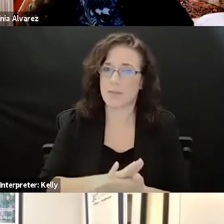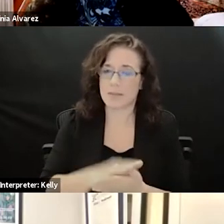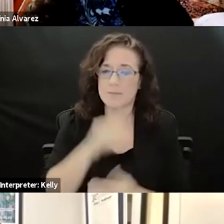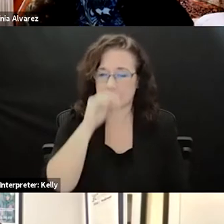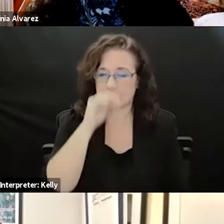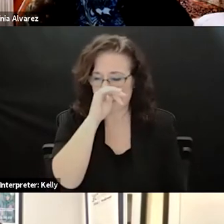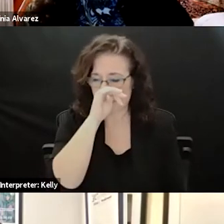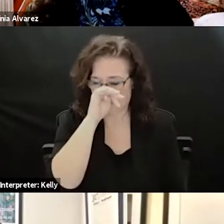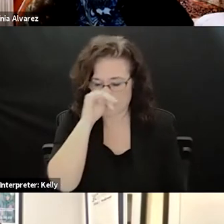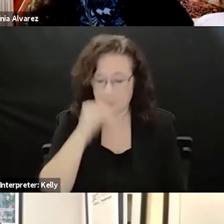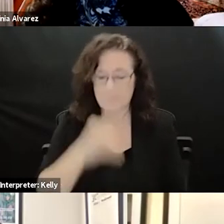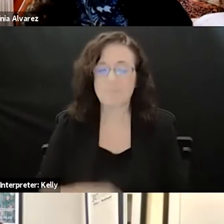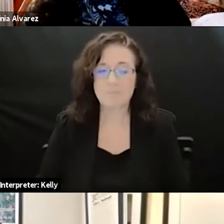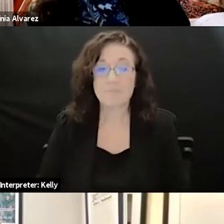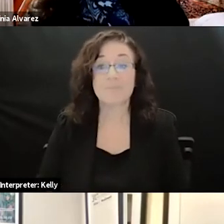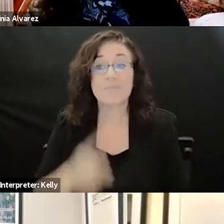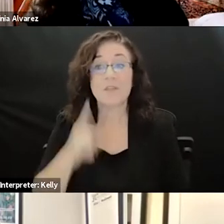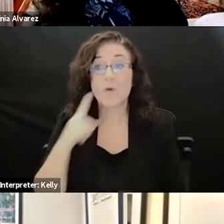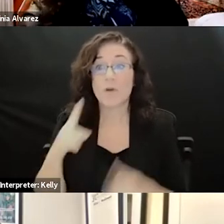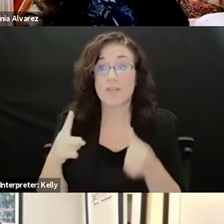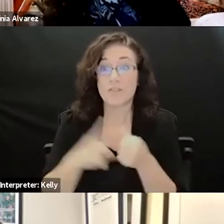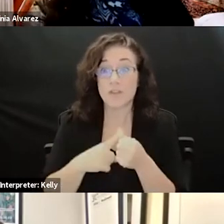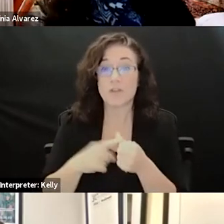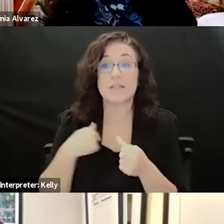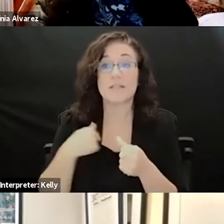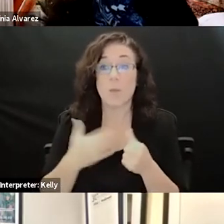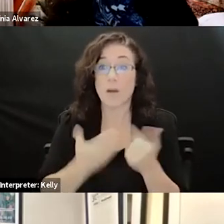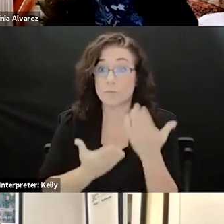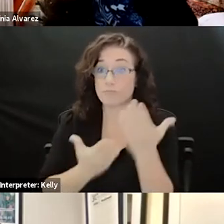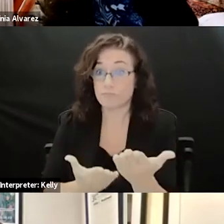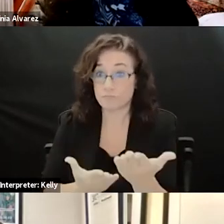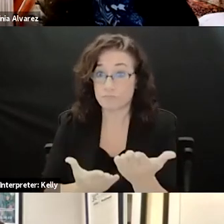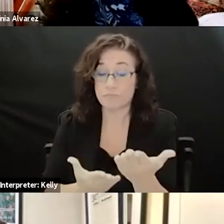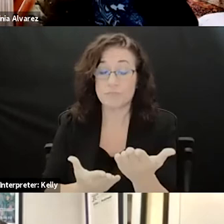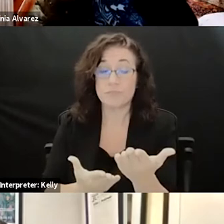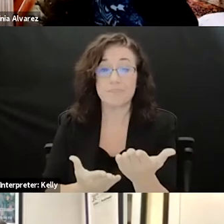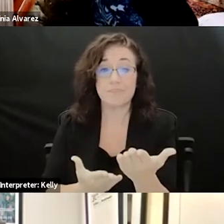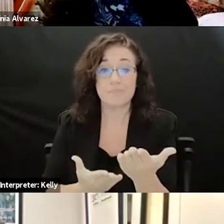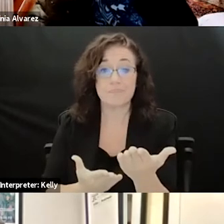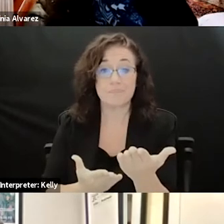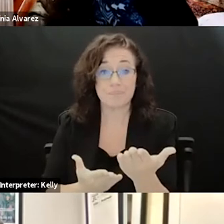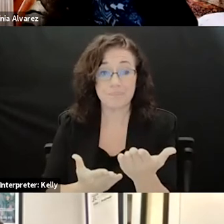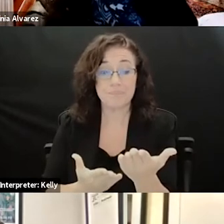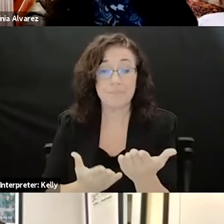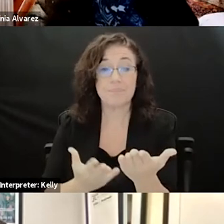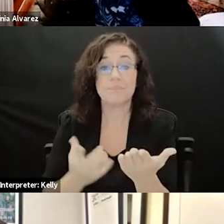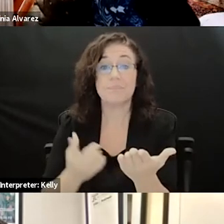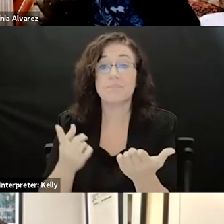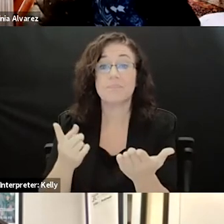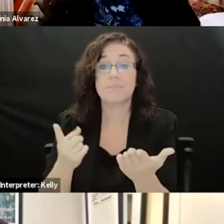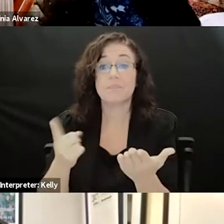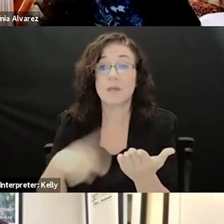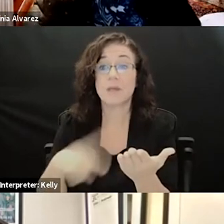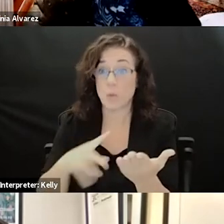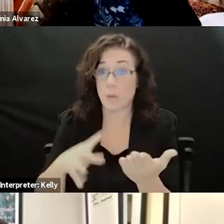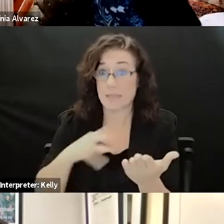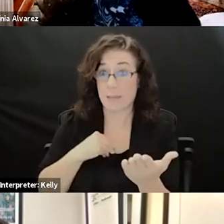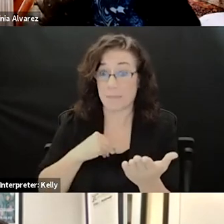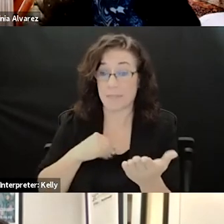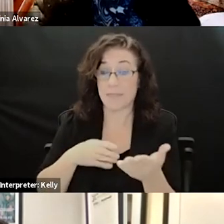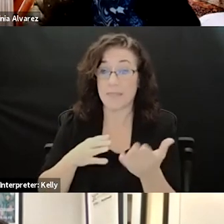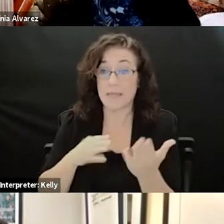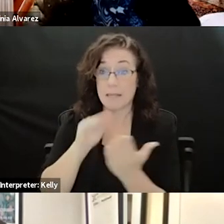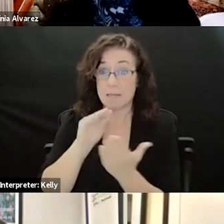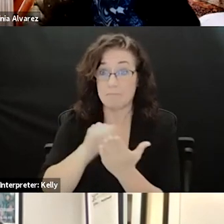i'd like to entertain a motion um to take action on the petition for readmission of an